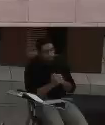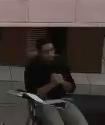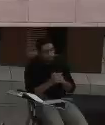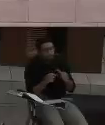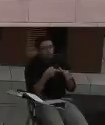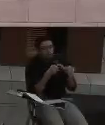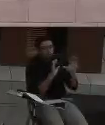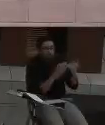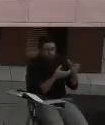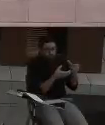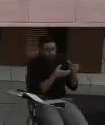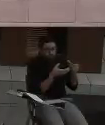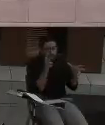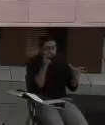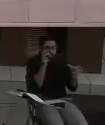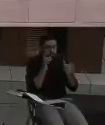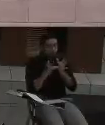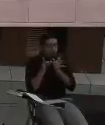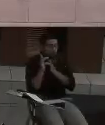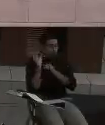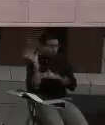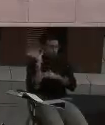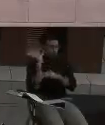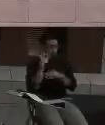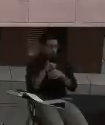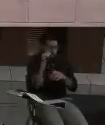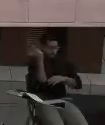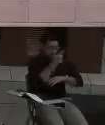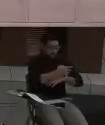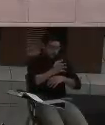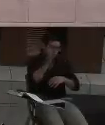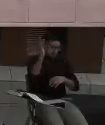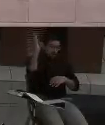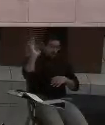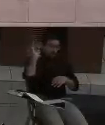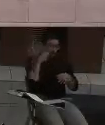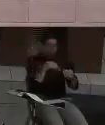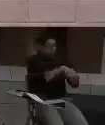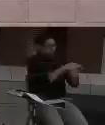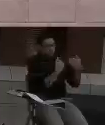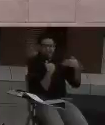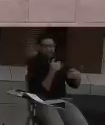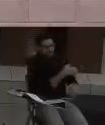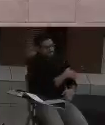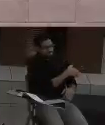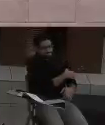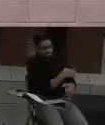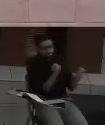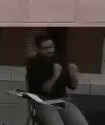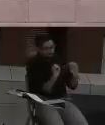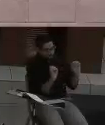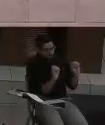that Jesus taught that day did not have much power, or so they